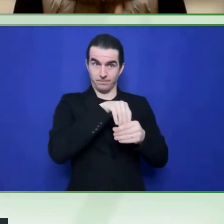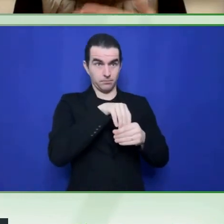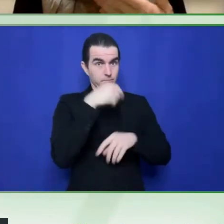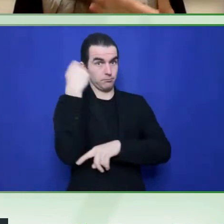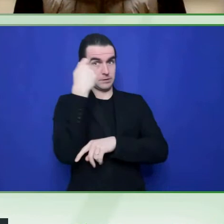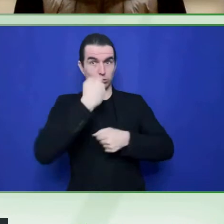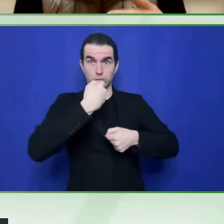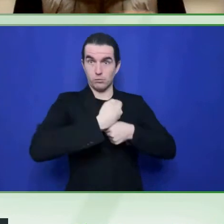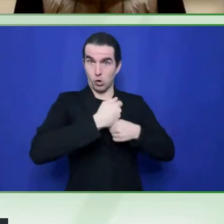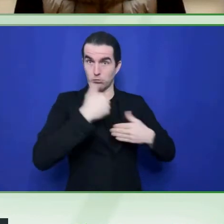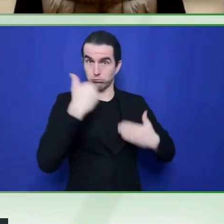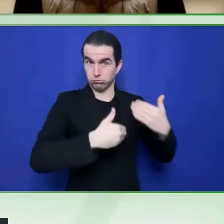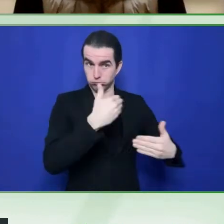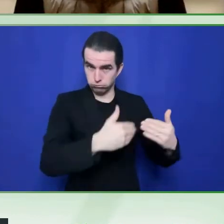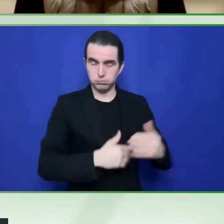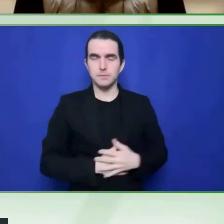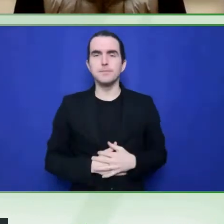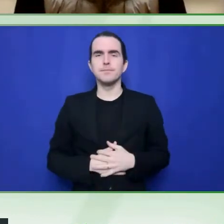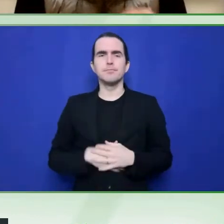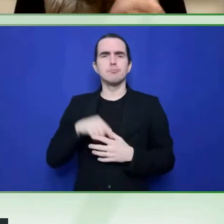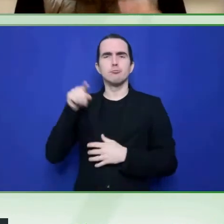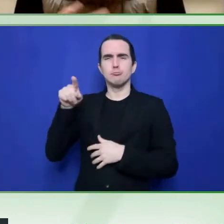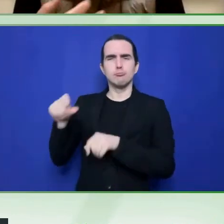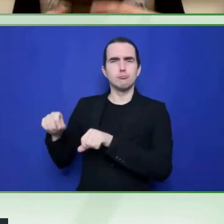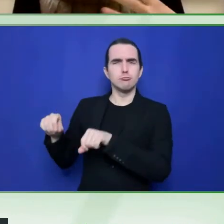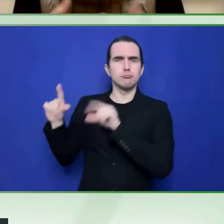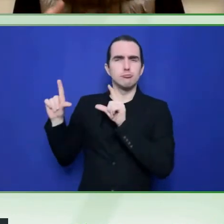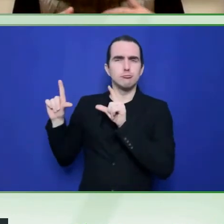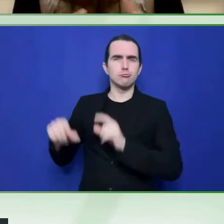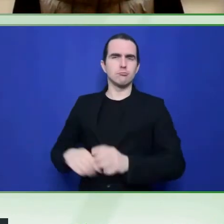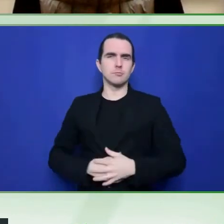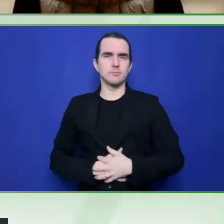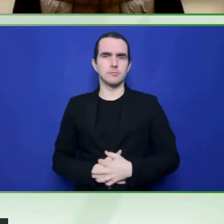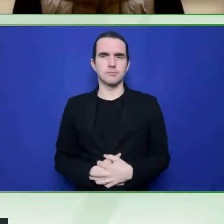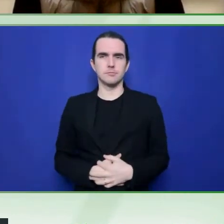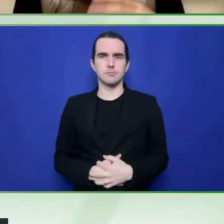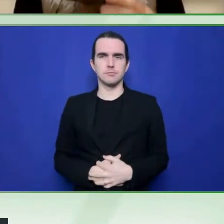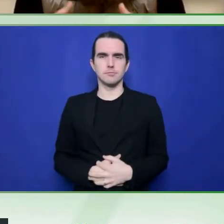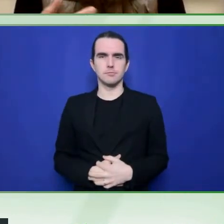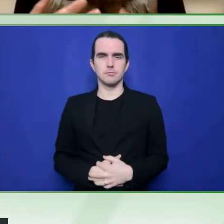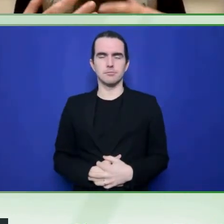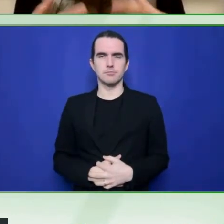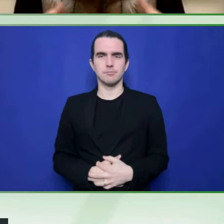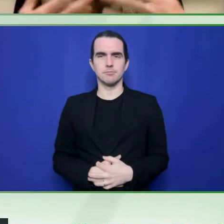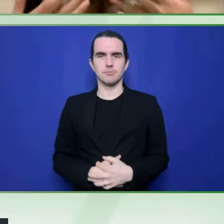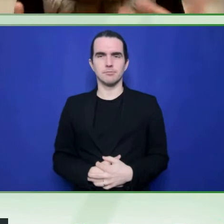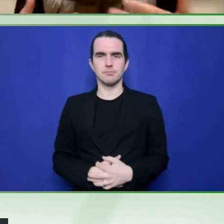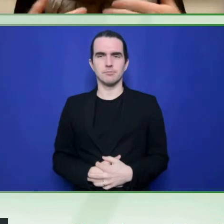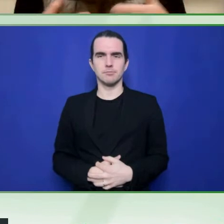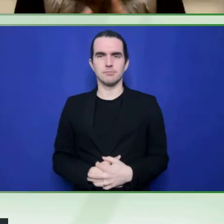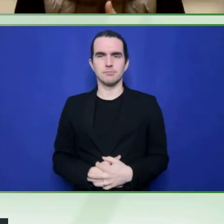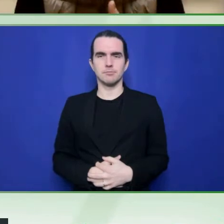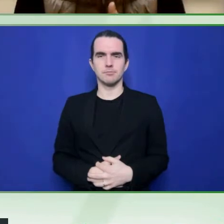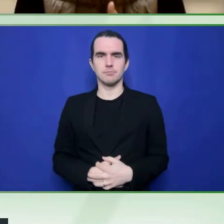document collecting, scanning, data entry, security documentation at disposal. And by this, it is a promotion for our